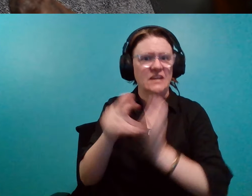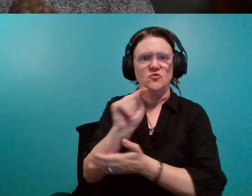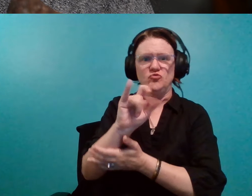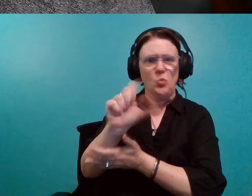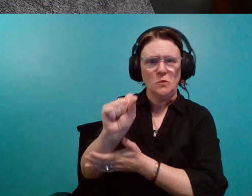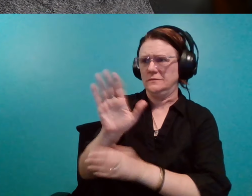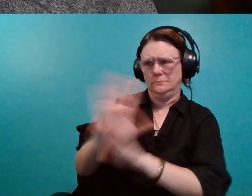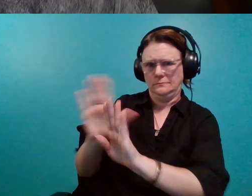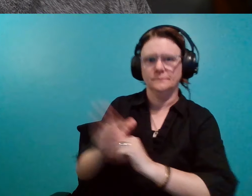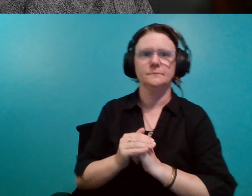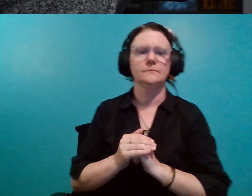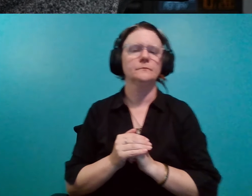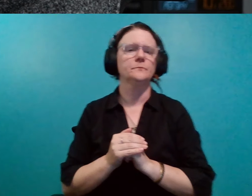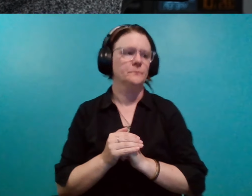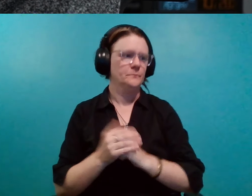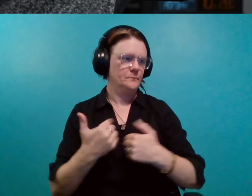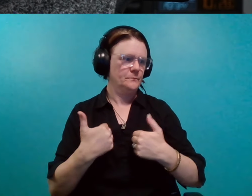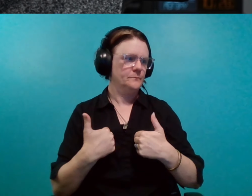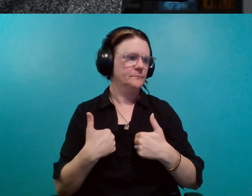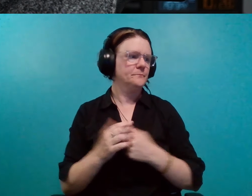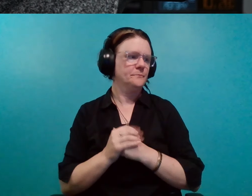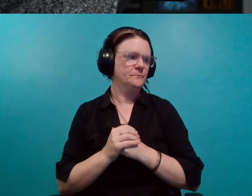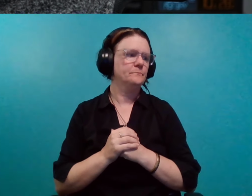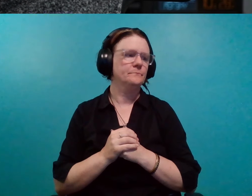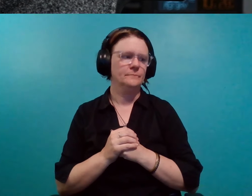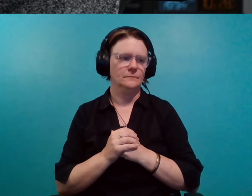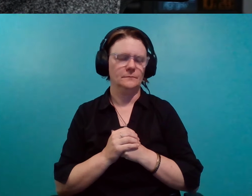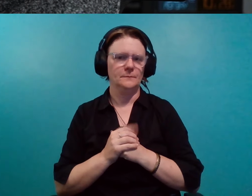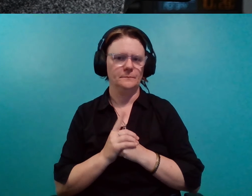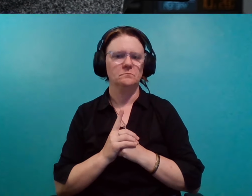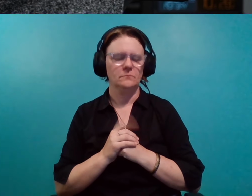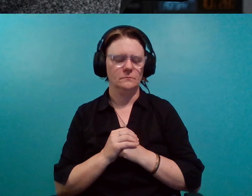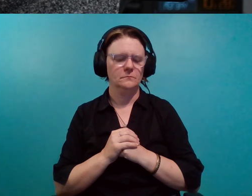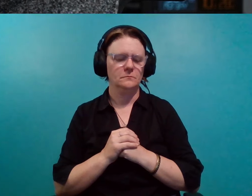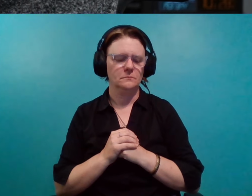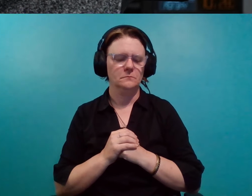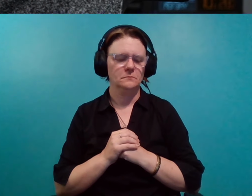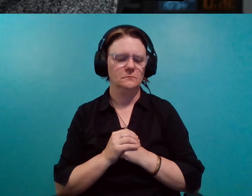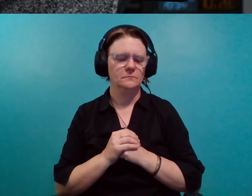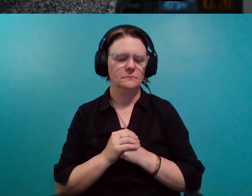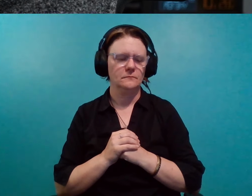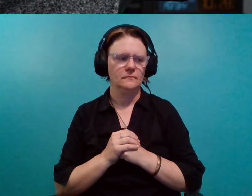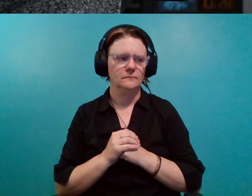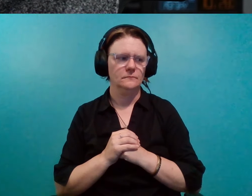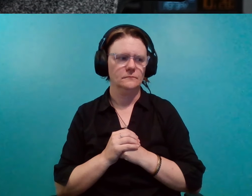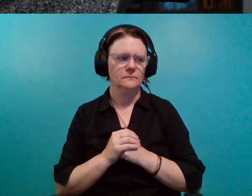me in, you know, public education. I spent years